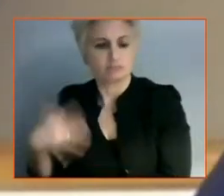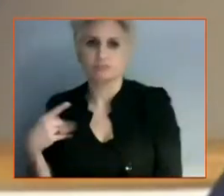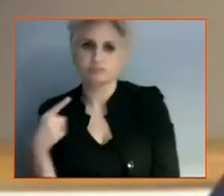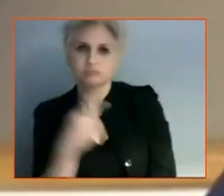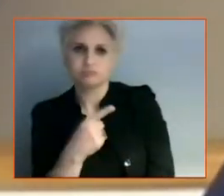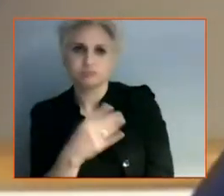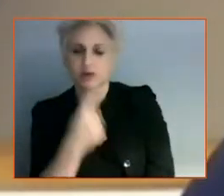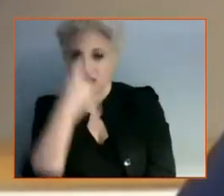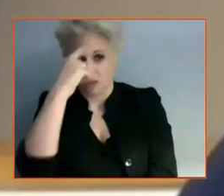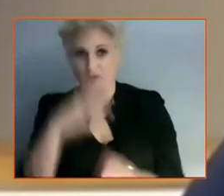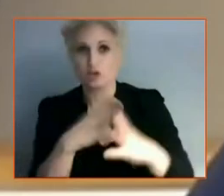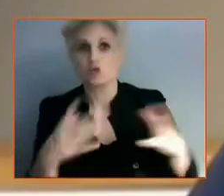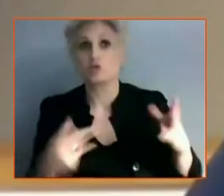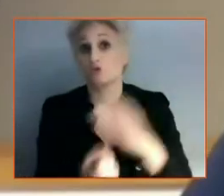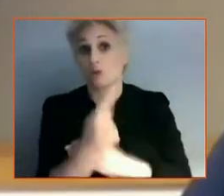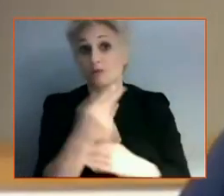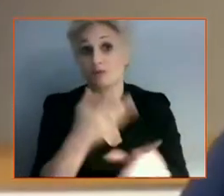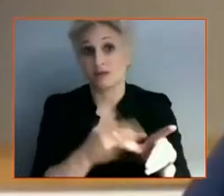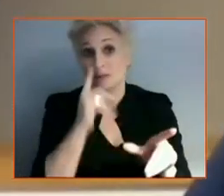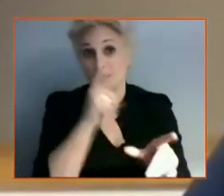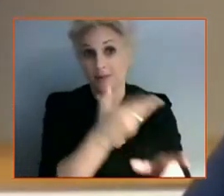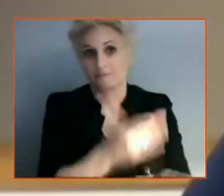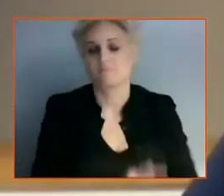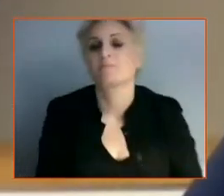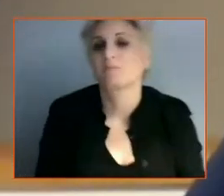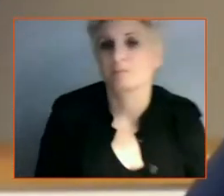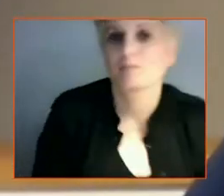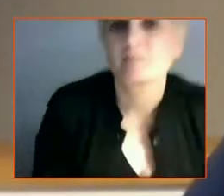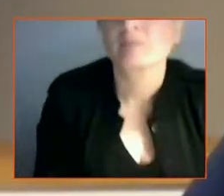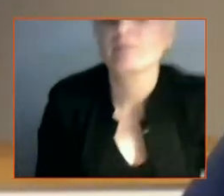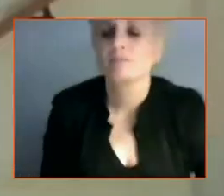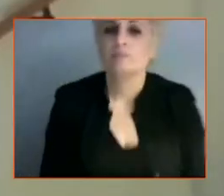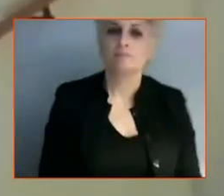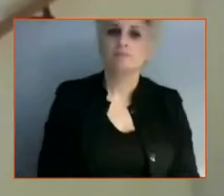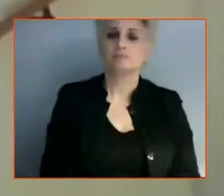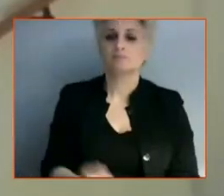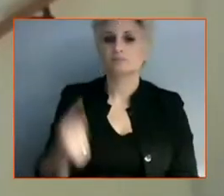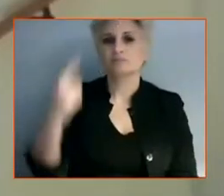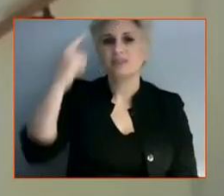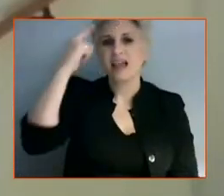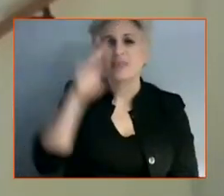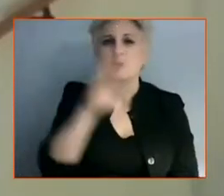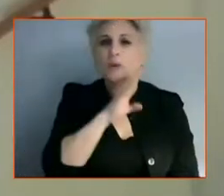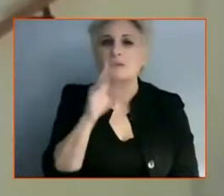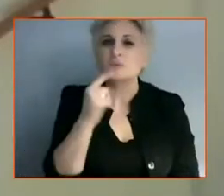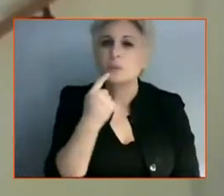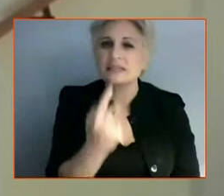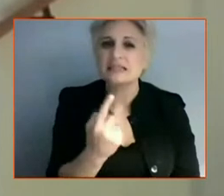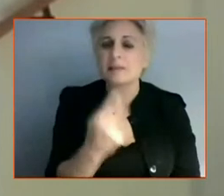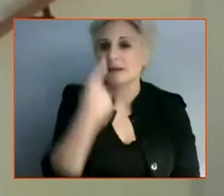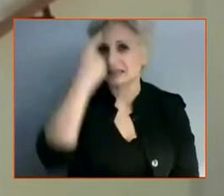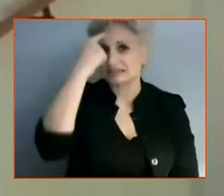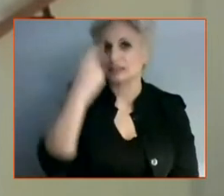particular. I'd like to see that opened up. This is, I think we missed what you said, but I think this is your creative